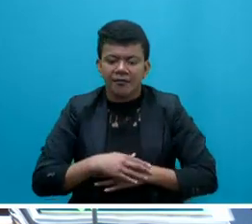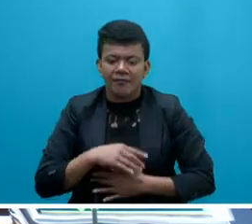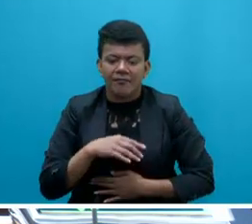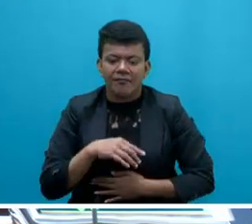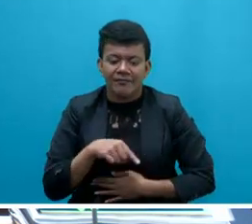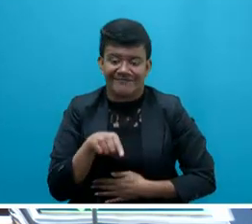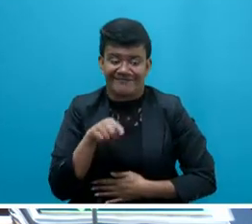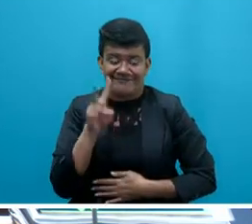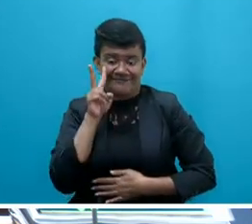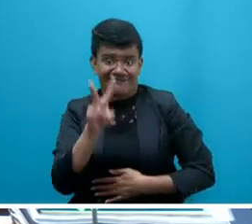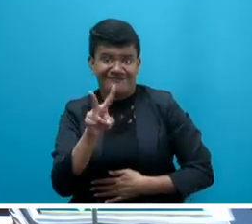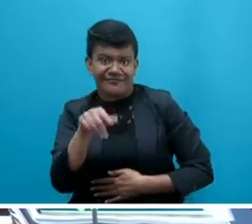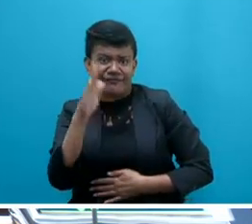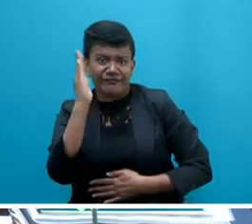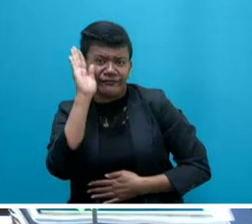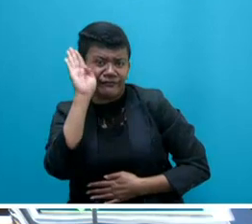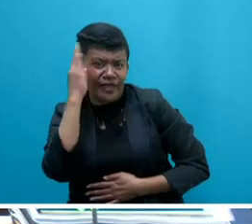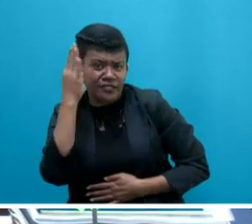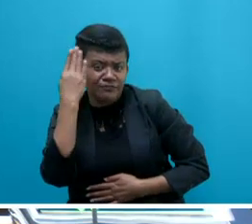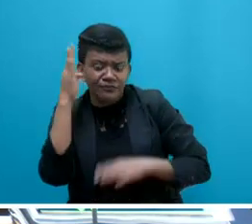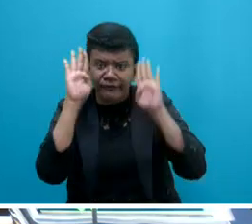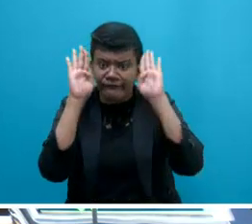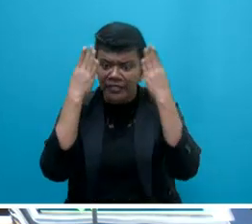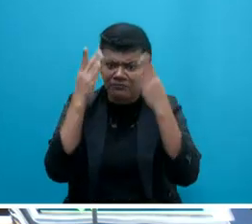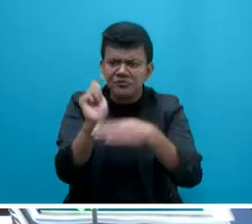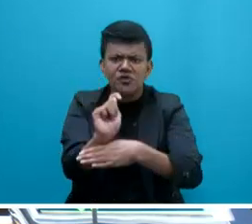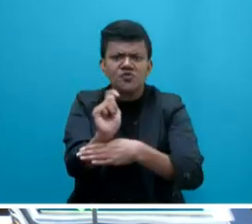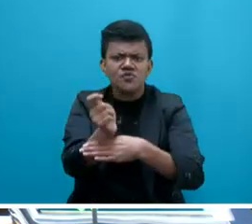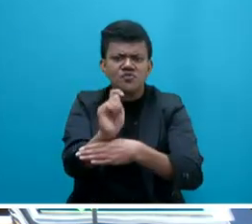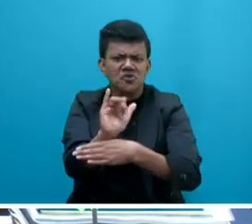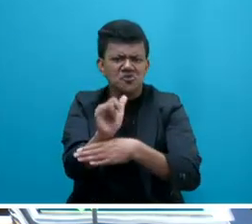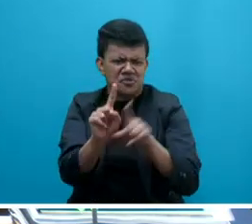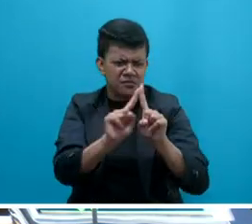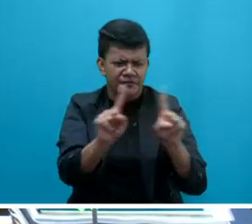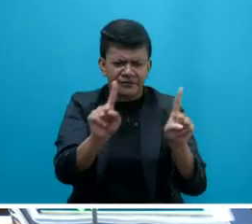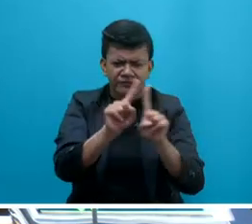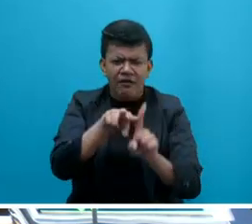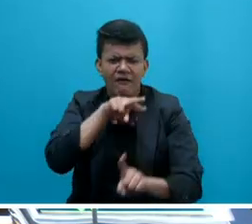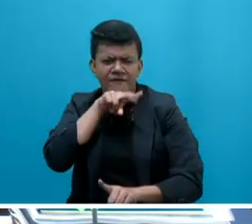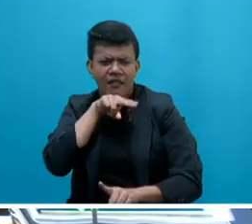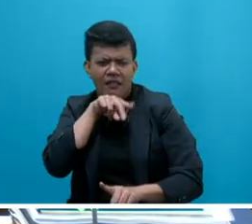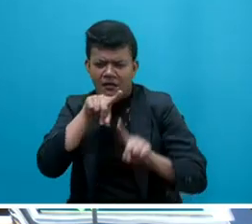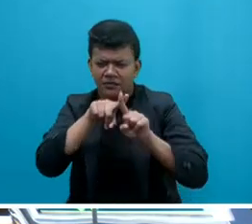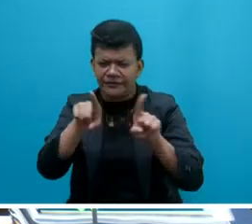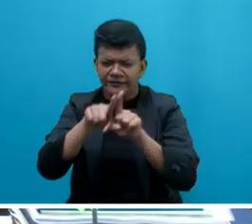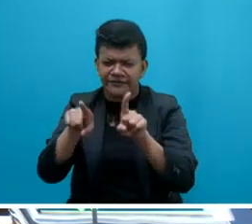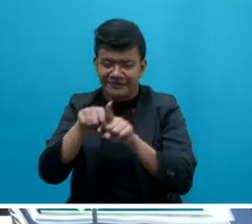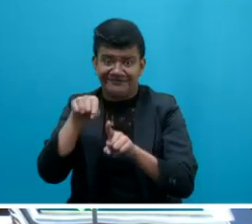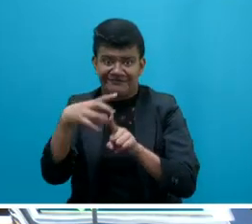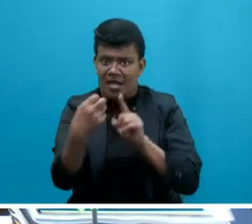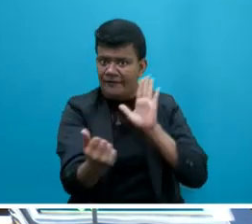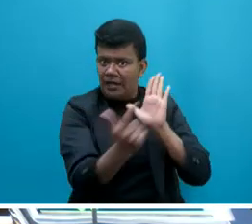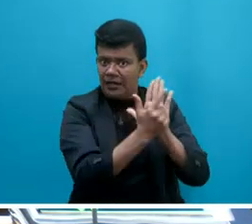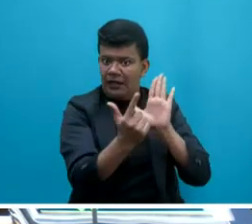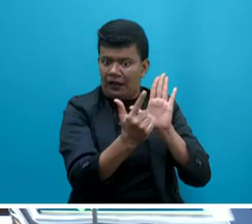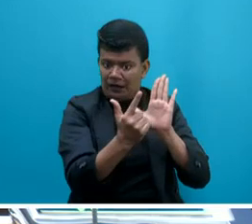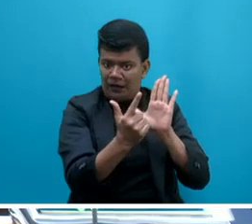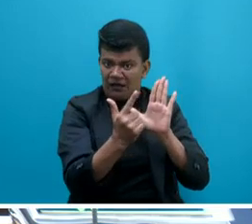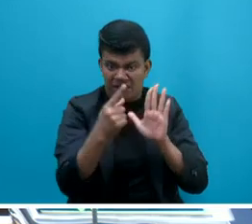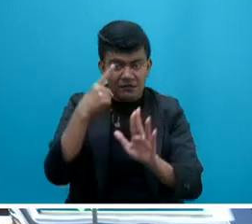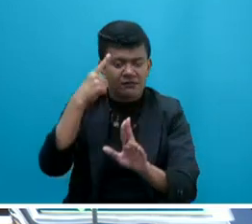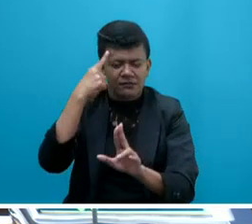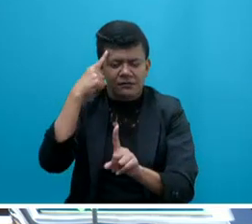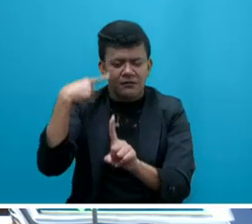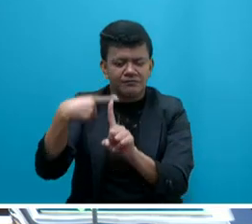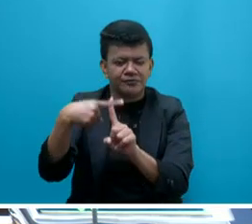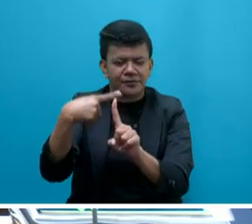on overall security and the increasing concerns of its abuse. With the backing of this legislation, we are optimistic of seeing a change in the way